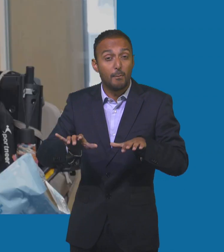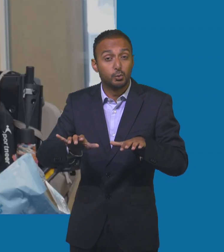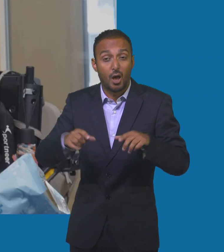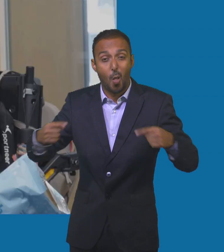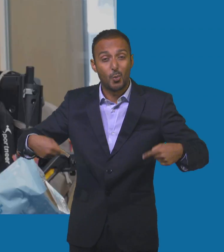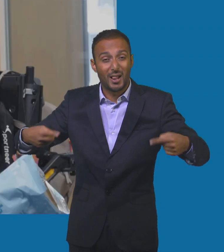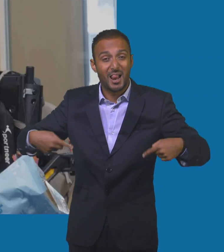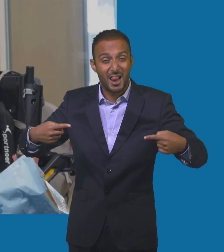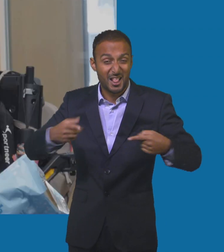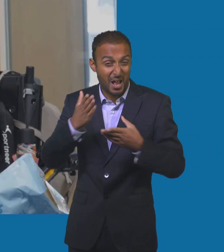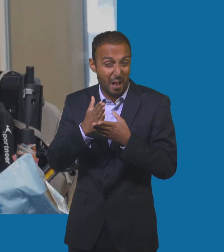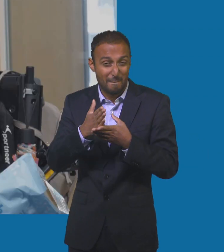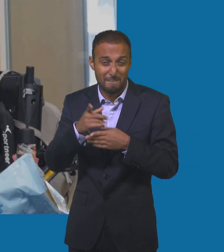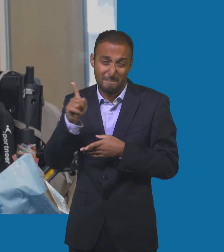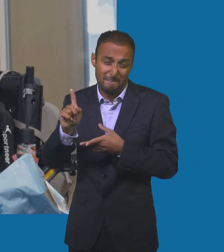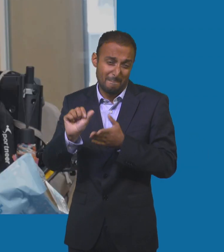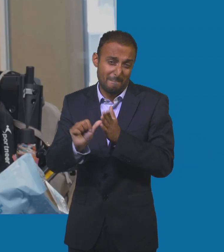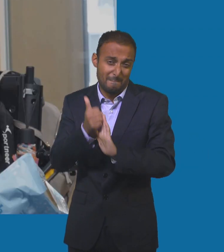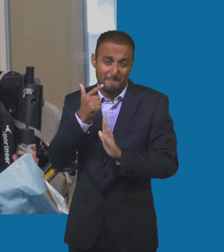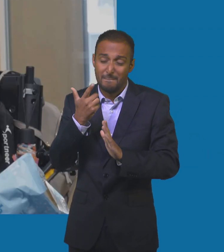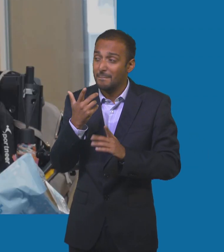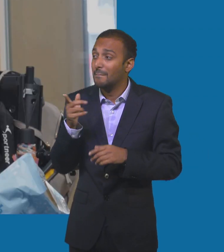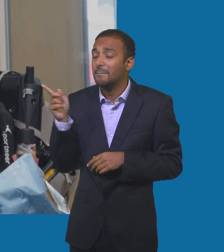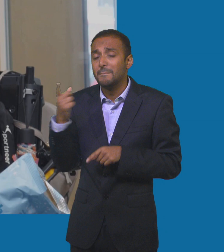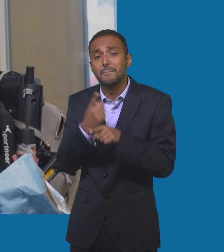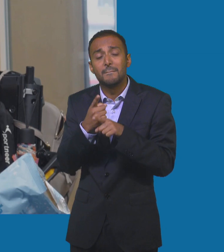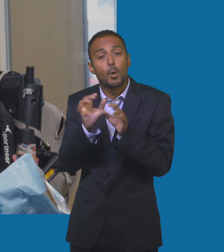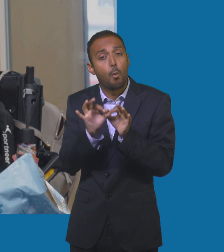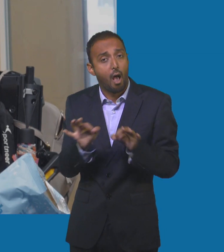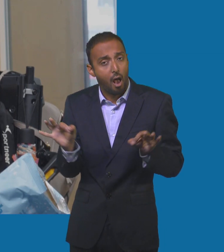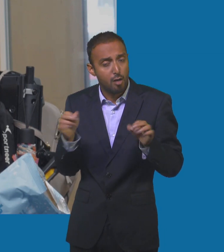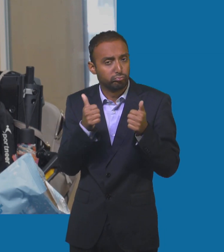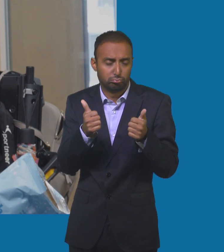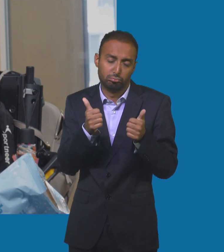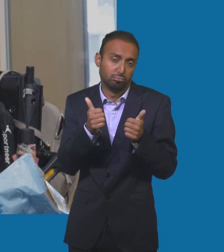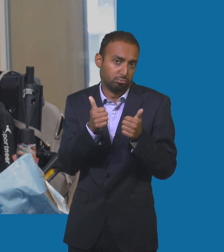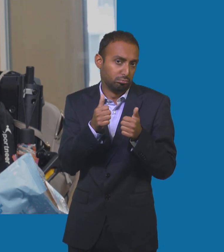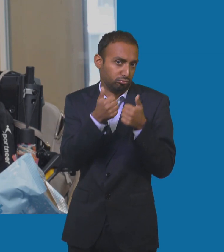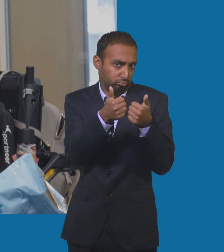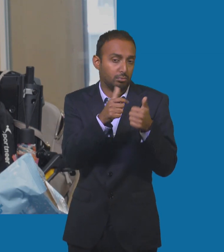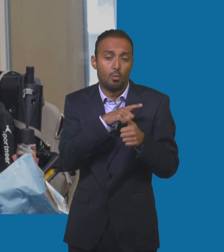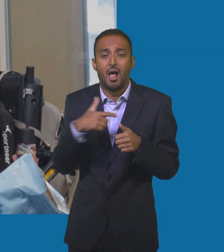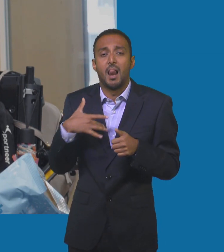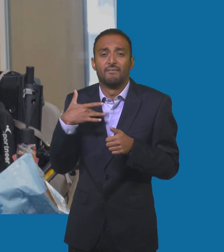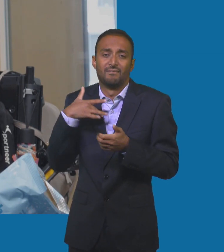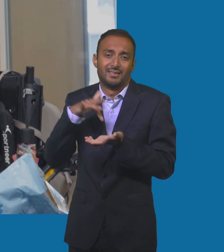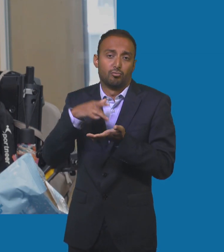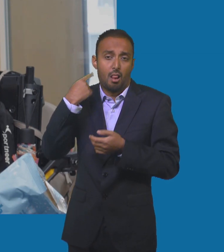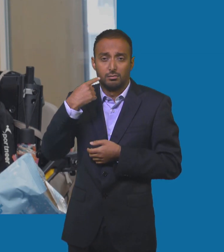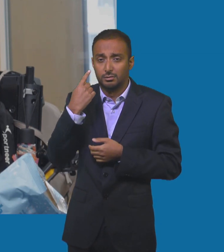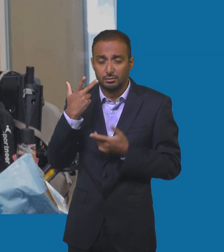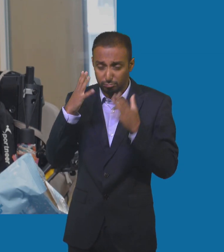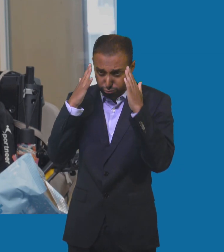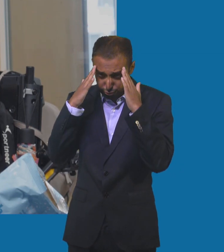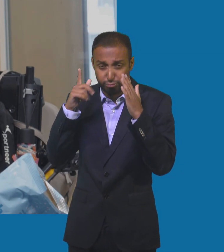there, the quietness, in one respect, a wonderful thing. I live in central London, and it is just non-stop.